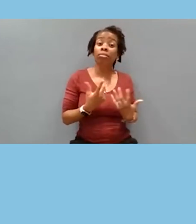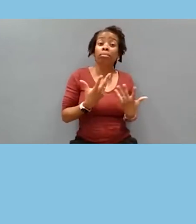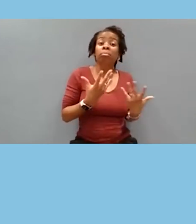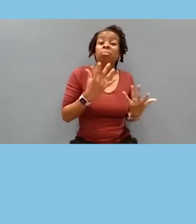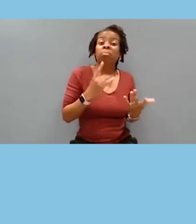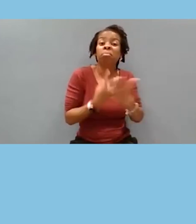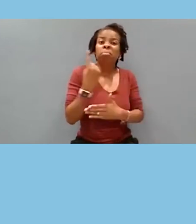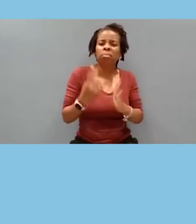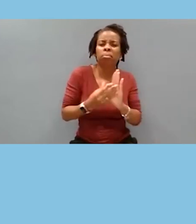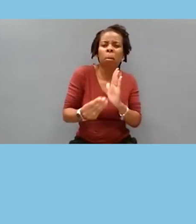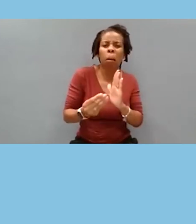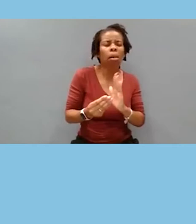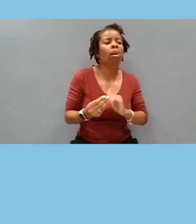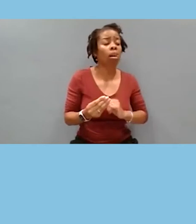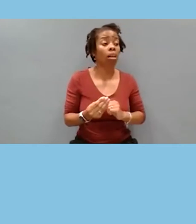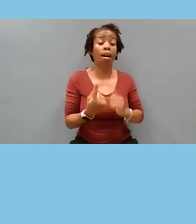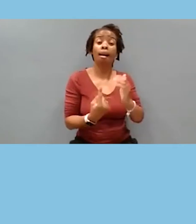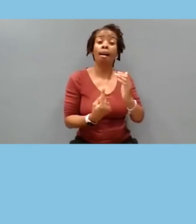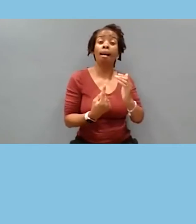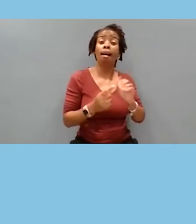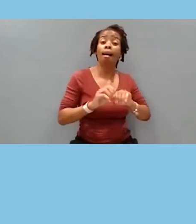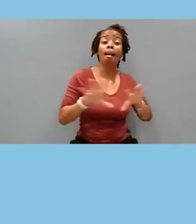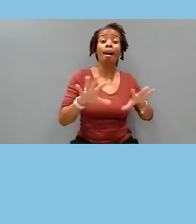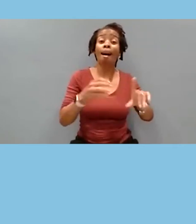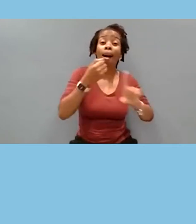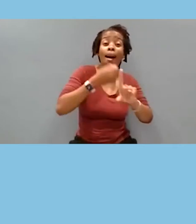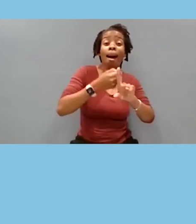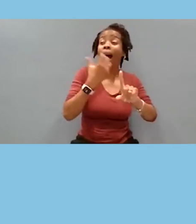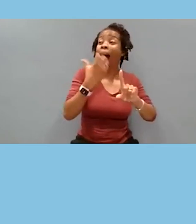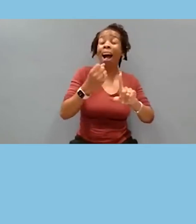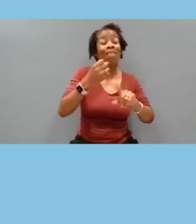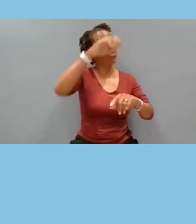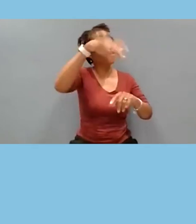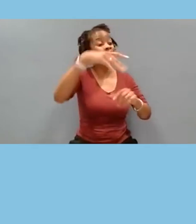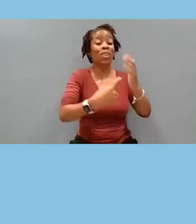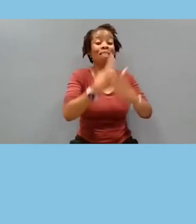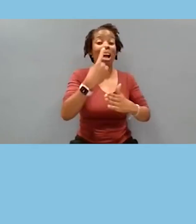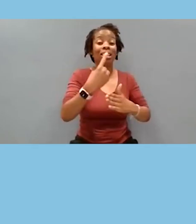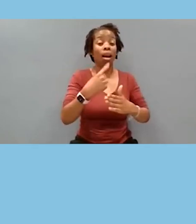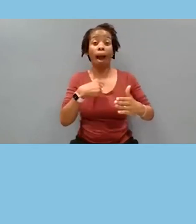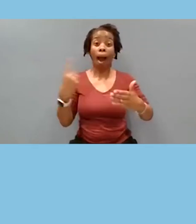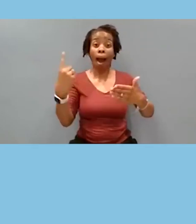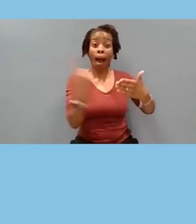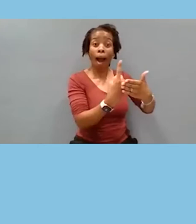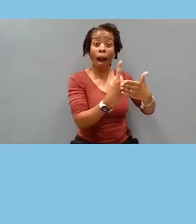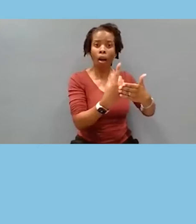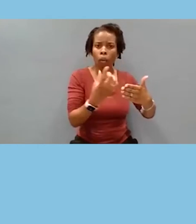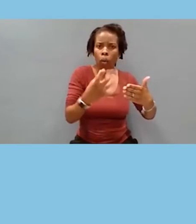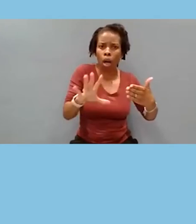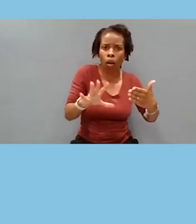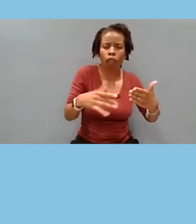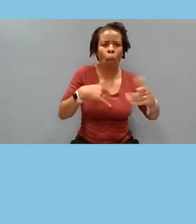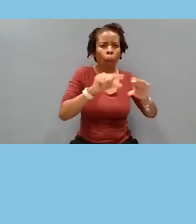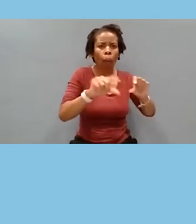or as BSL interpreted as a special feature might show up what she calls the assumption of a general lack